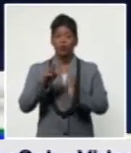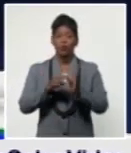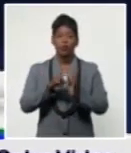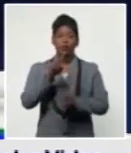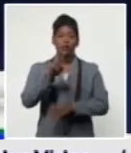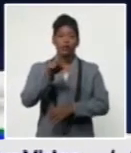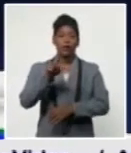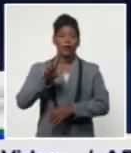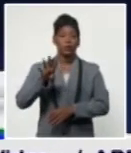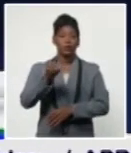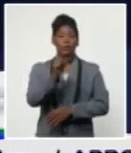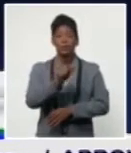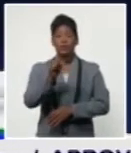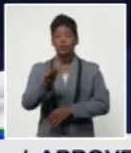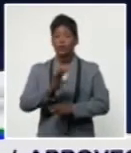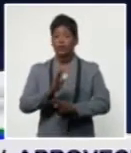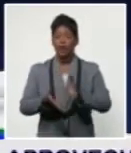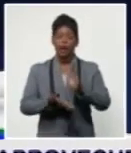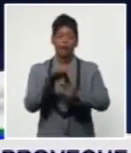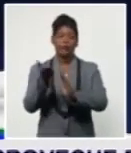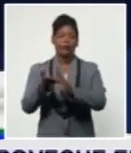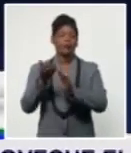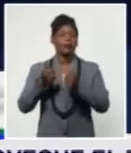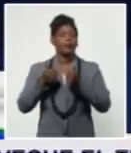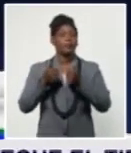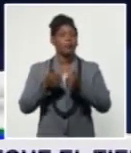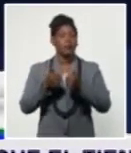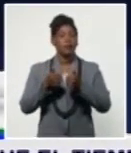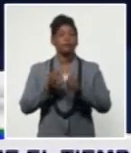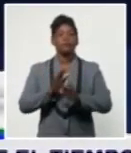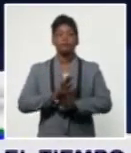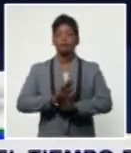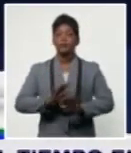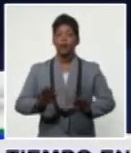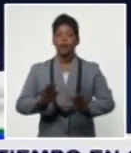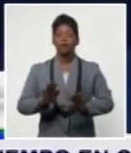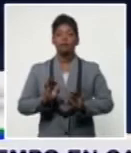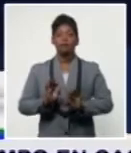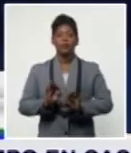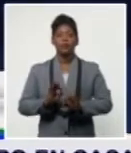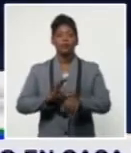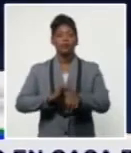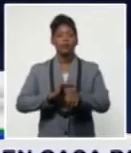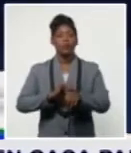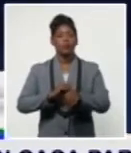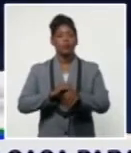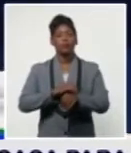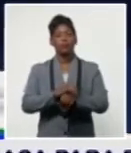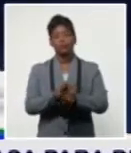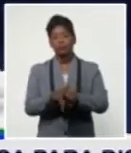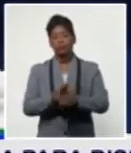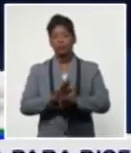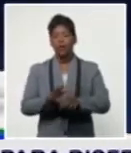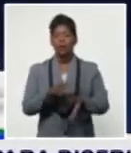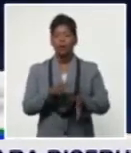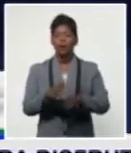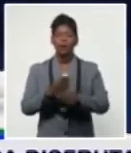already accumulates 2,214 cases who have recovered from the disease, which is